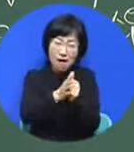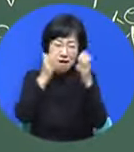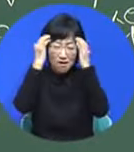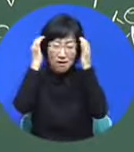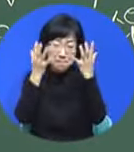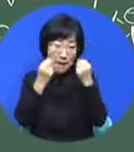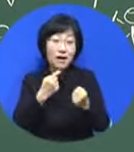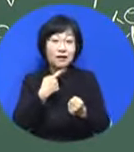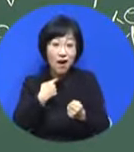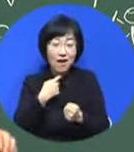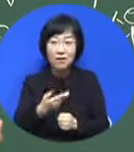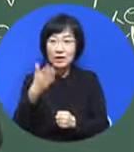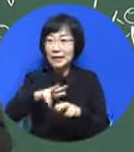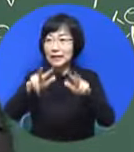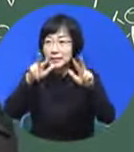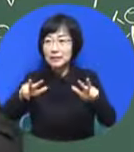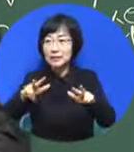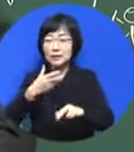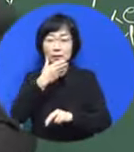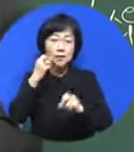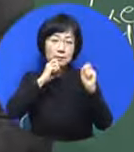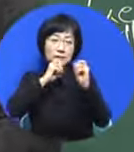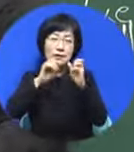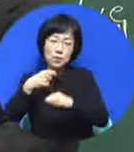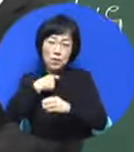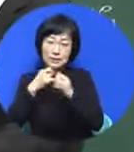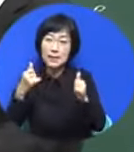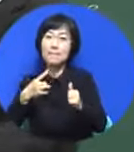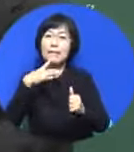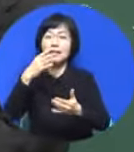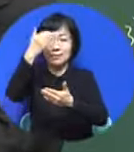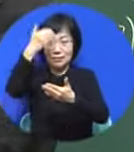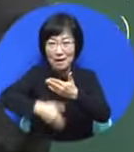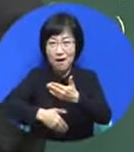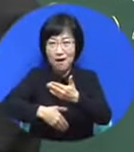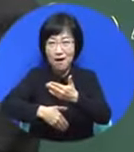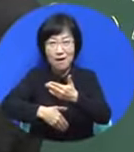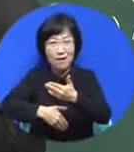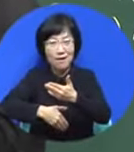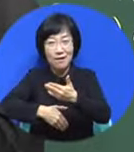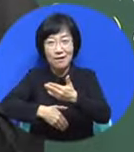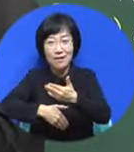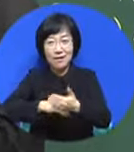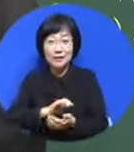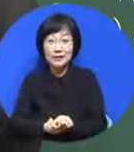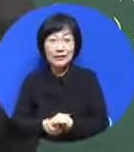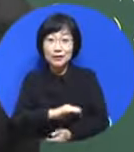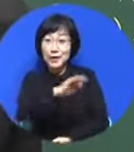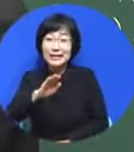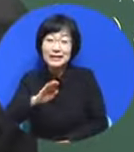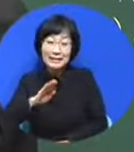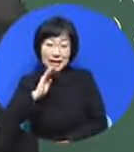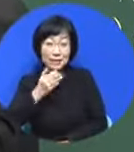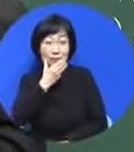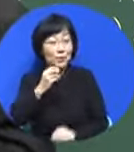But here in Seoul as well, we had so much hardship, so much difficulties in and outside of the church, but God allowed all those who love the gospel to